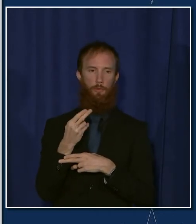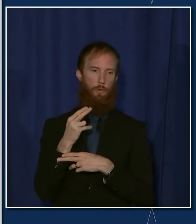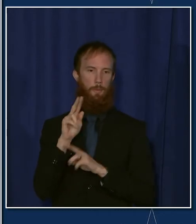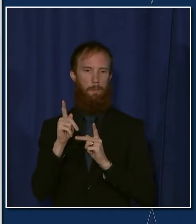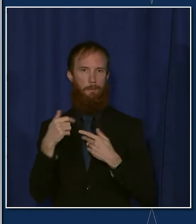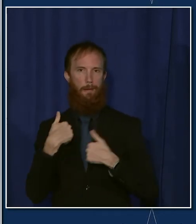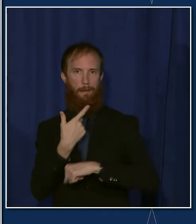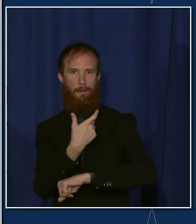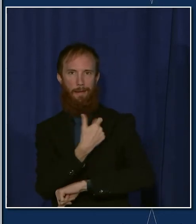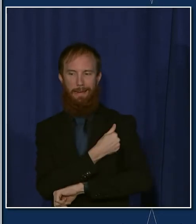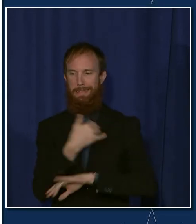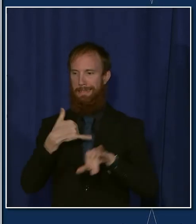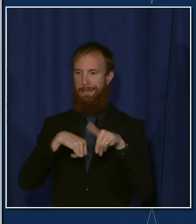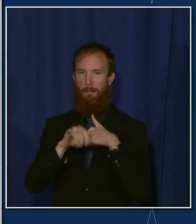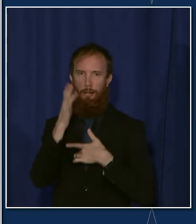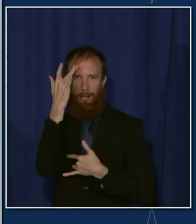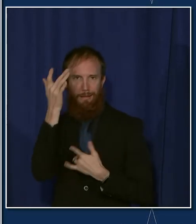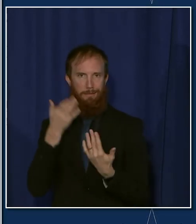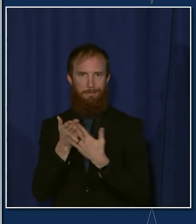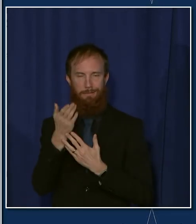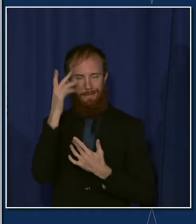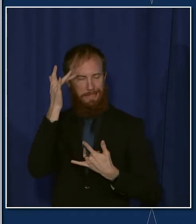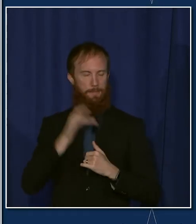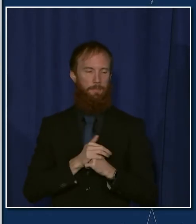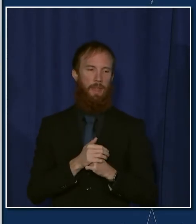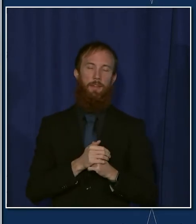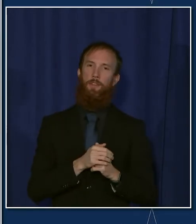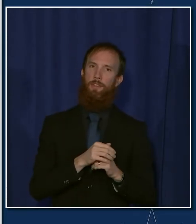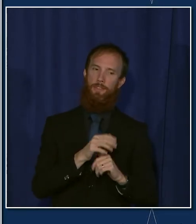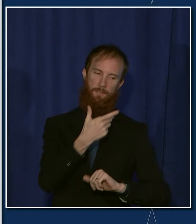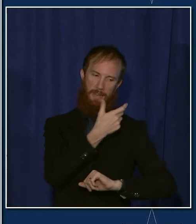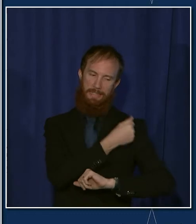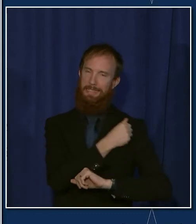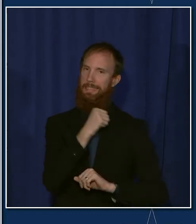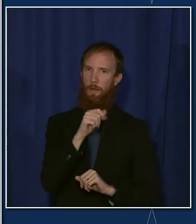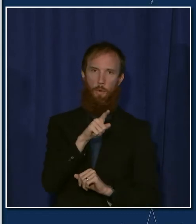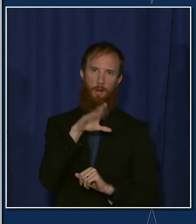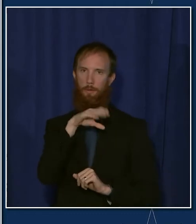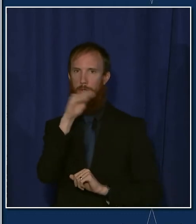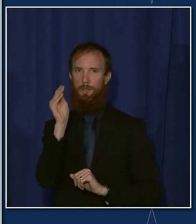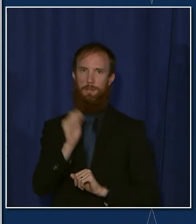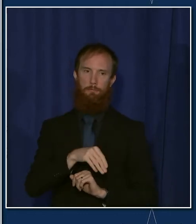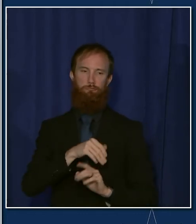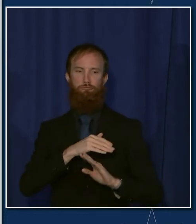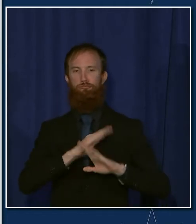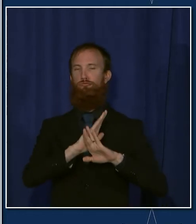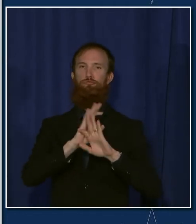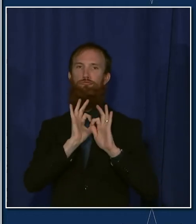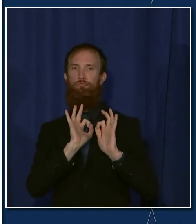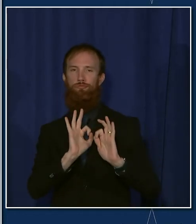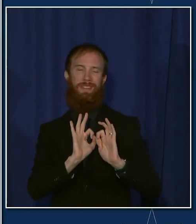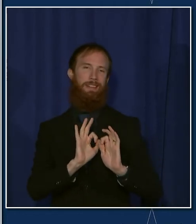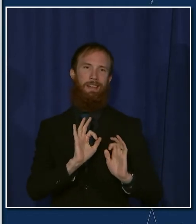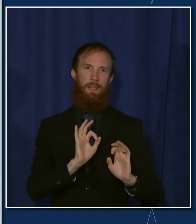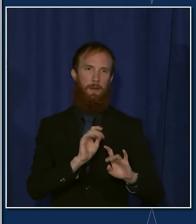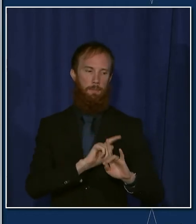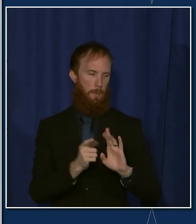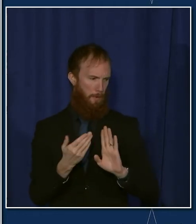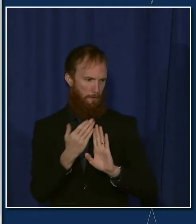vaccine remains wonderfully protective, it's not 100%. And at a time where we were seeing such